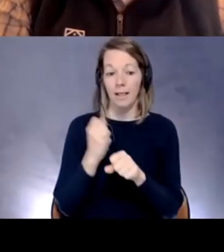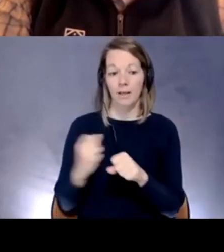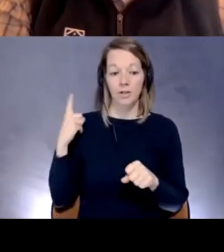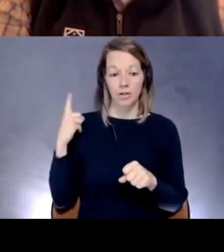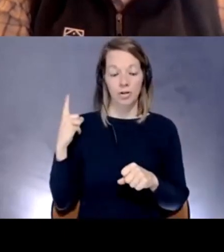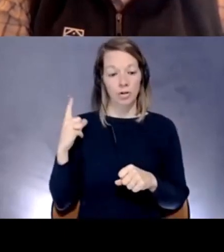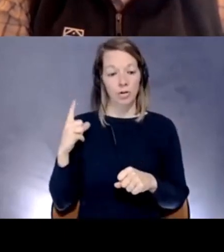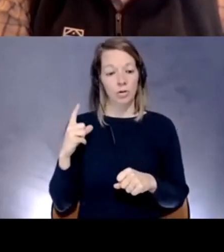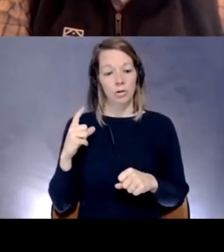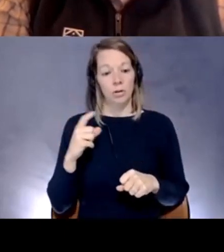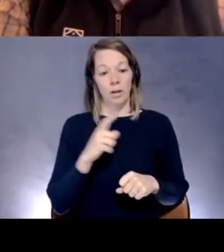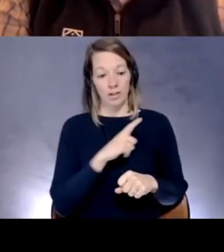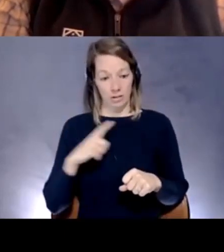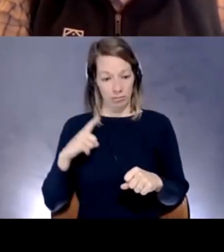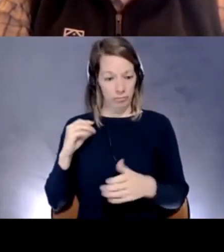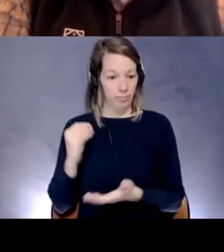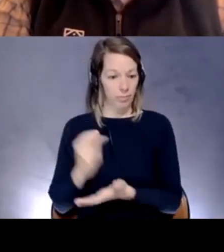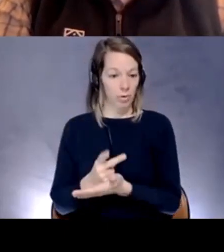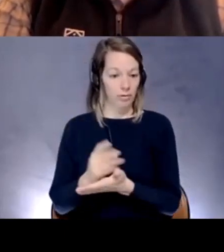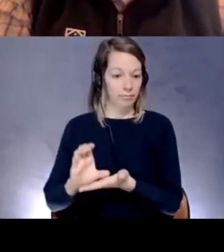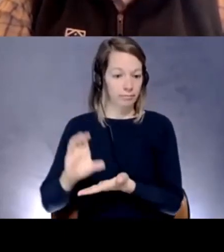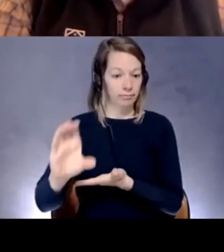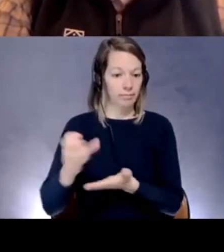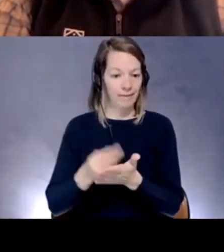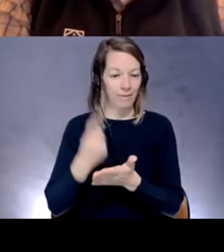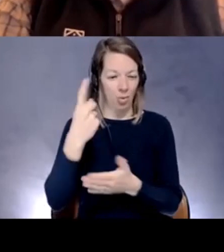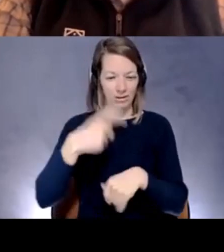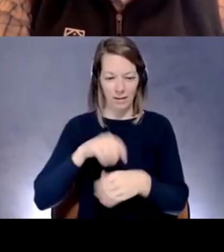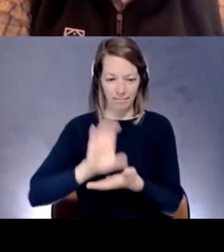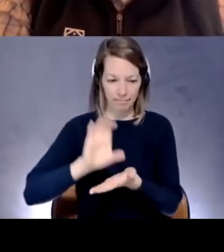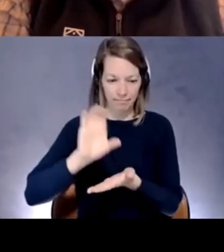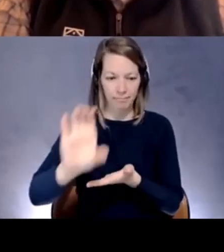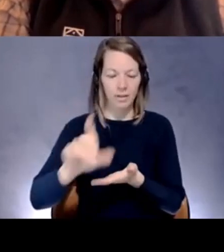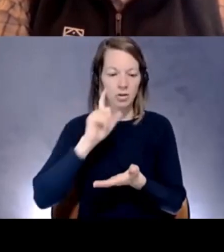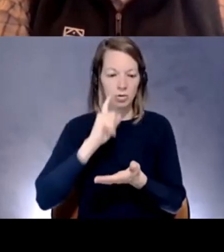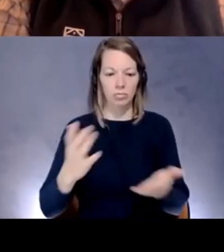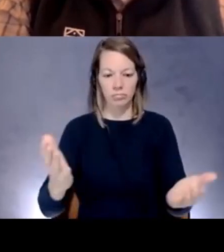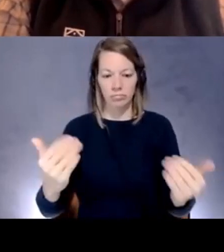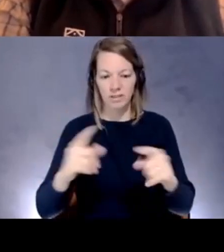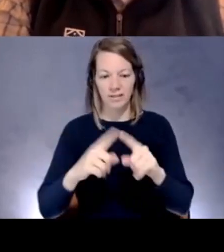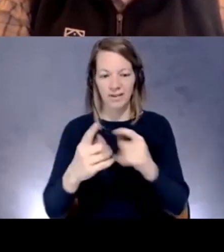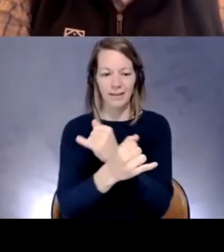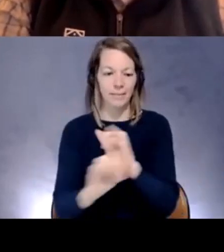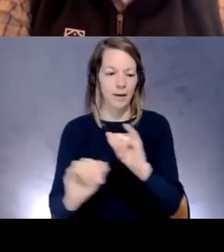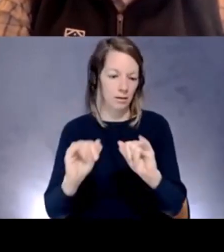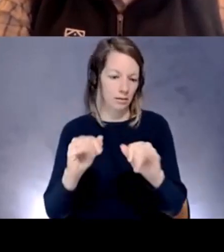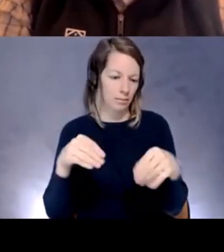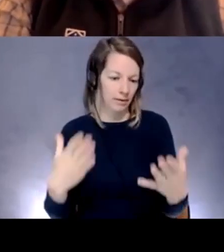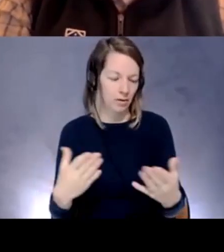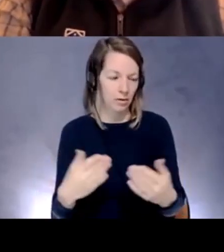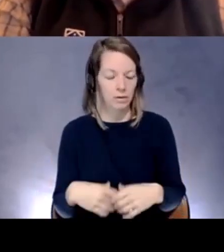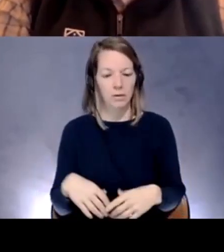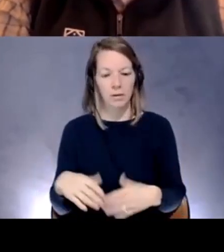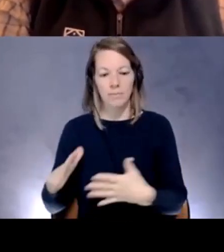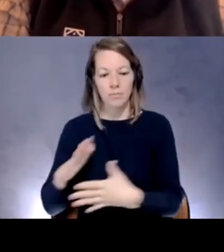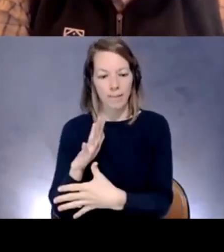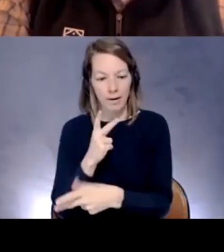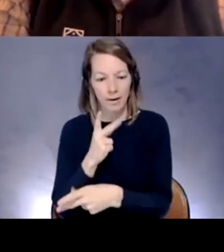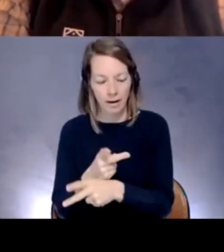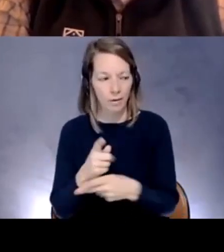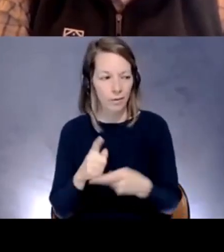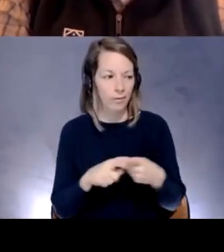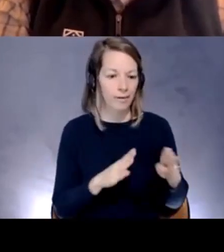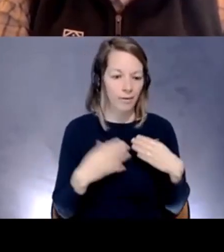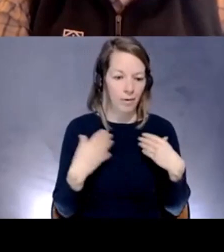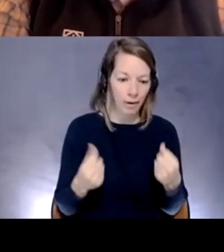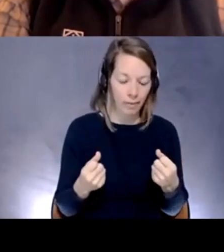legislators approved additional funding for a one-time investment to onboard rural independent providers. So this includes primary care, behavioral